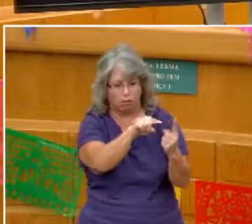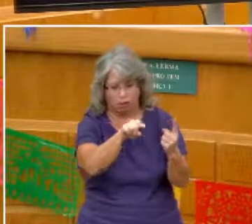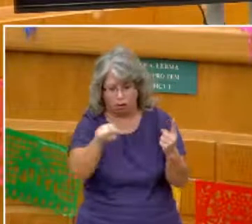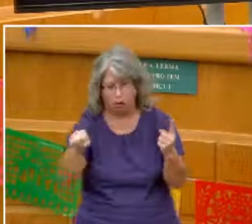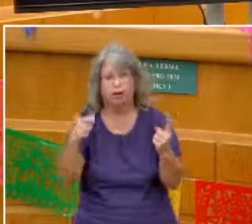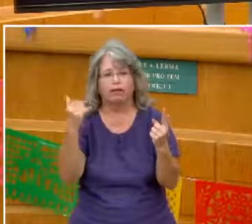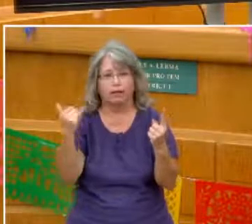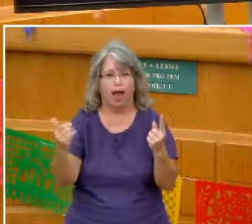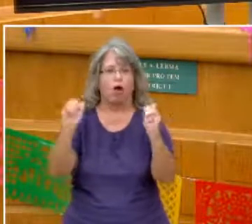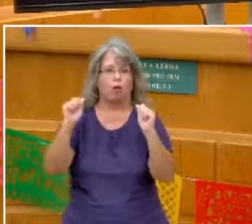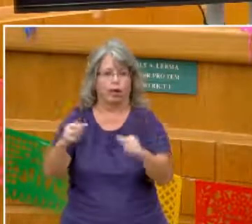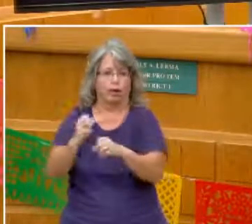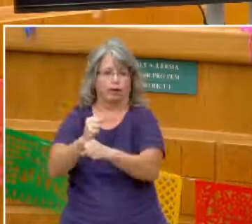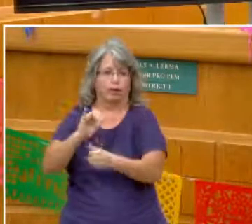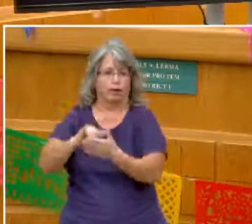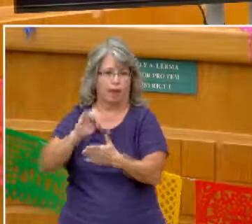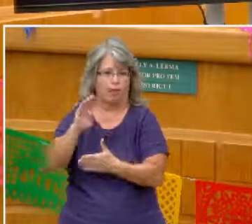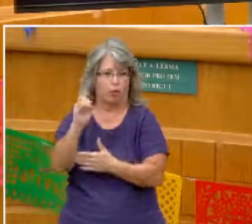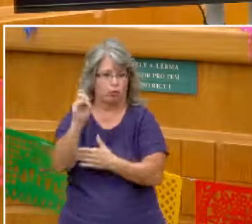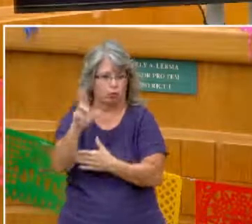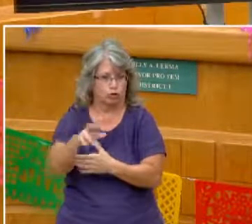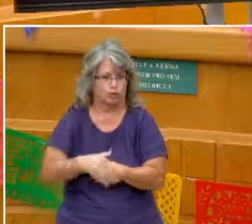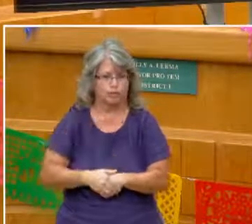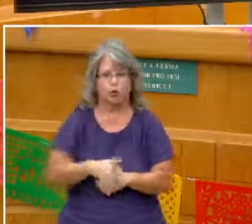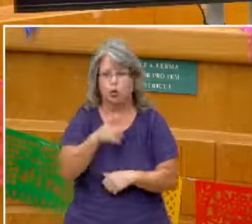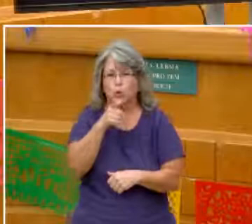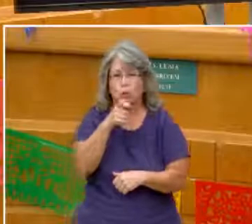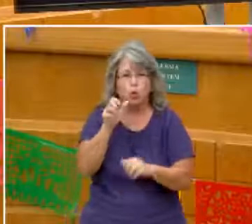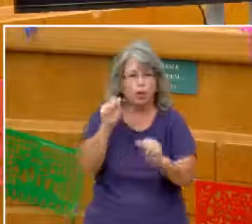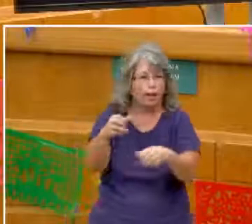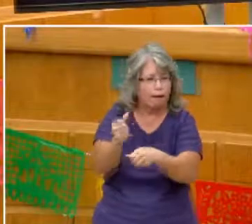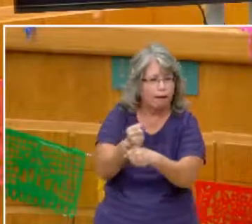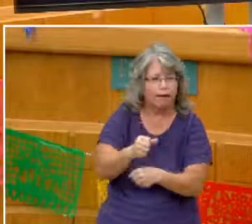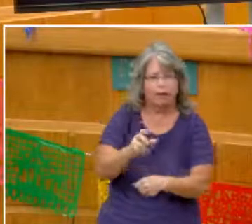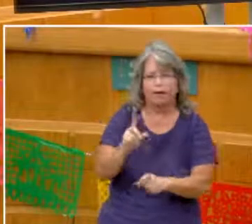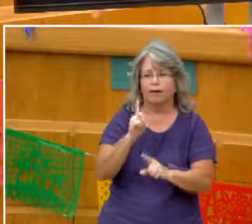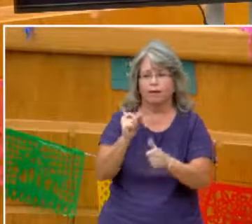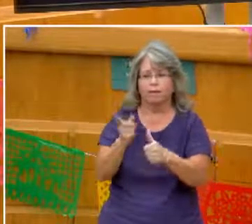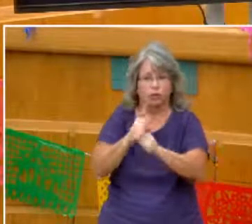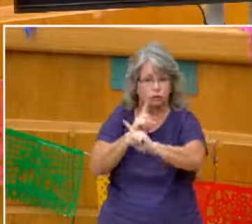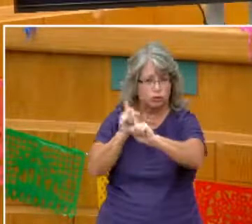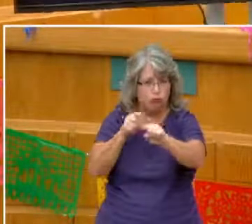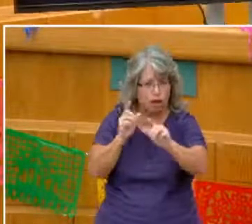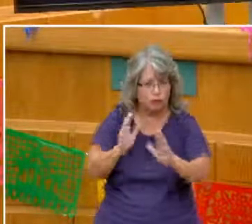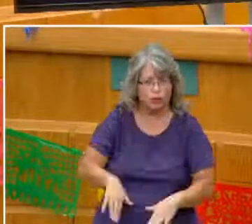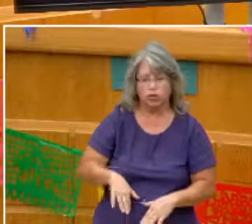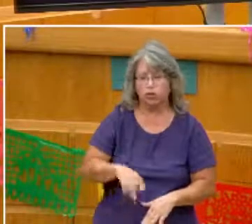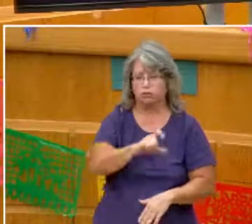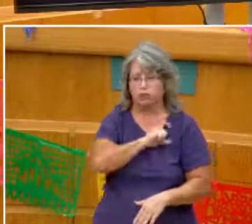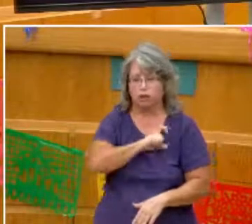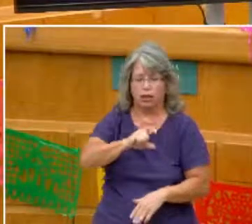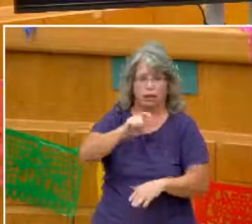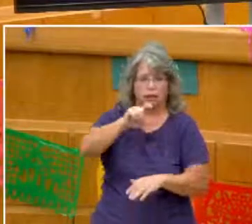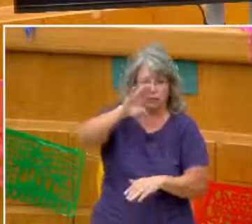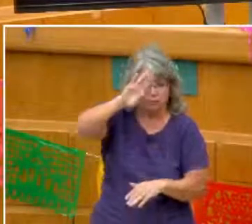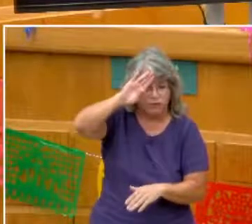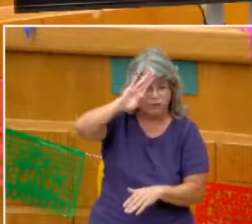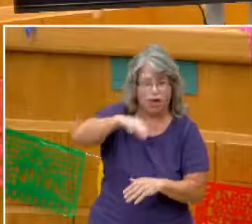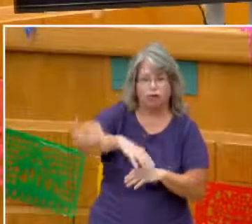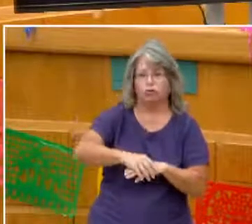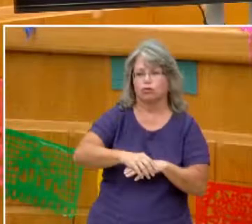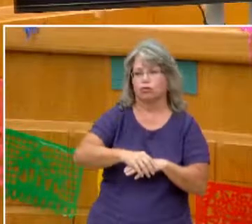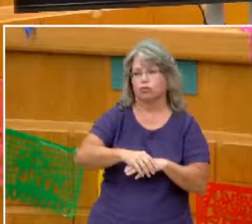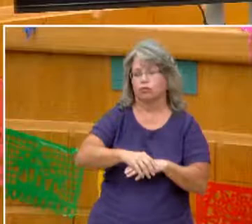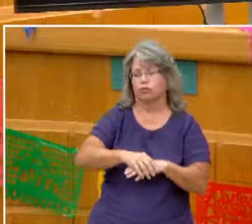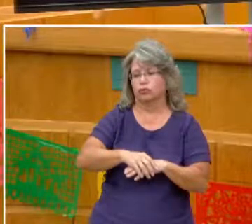also eligible, just for your knowledge, are first responders, healthcare workers, firefighters, police, teachers,